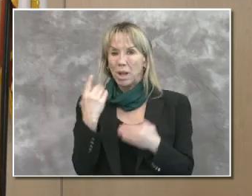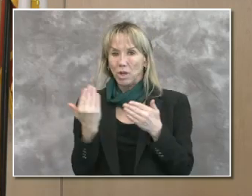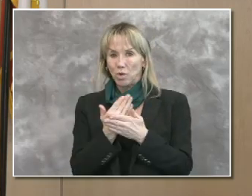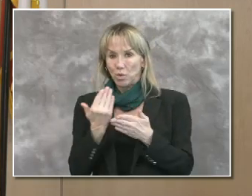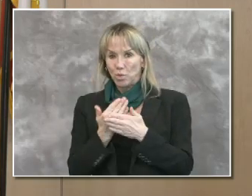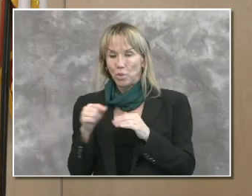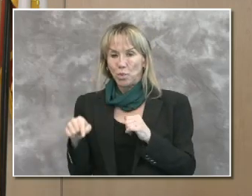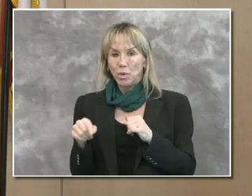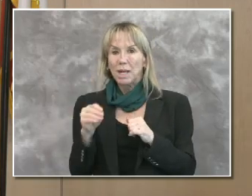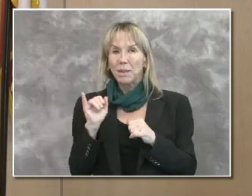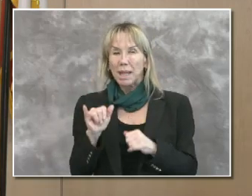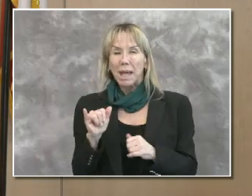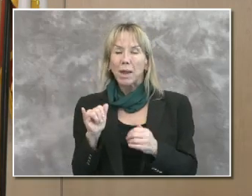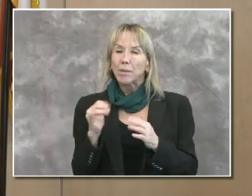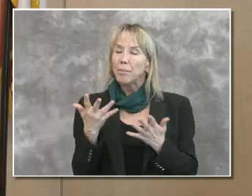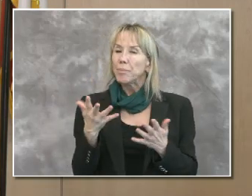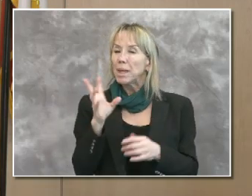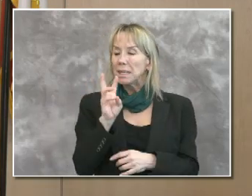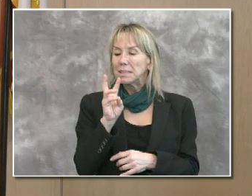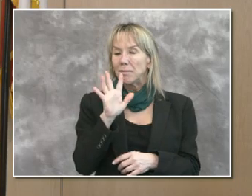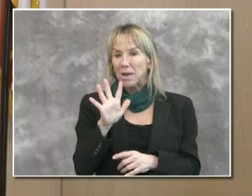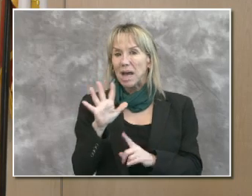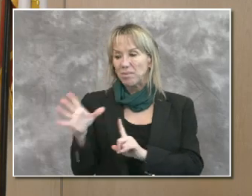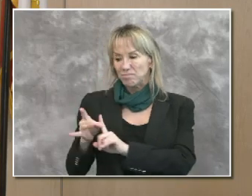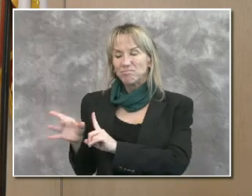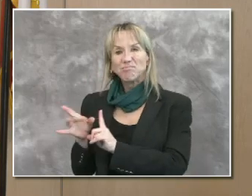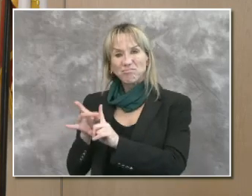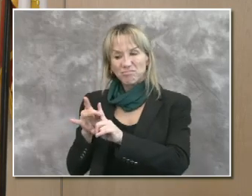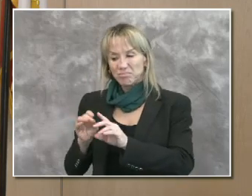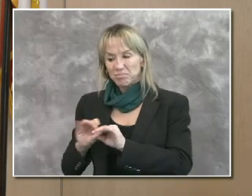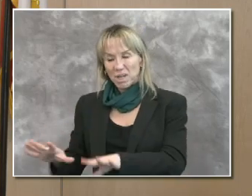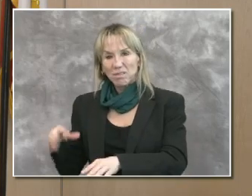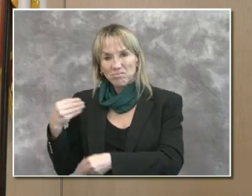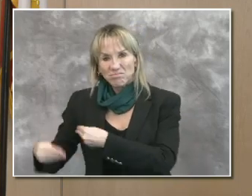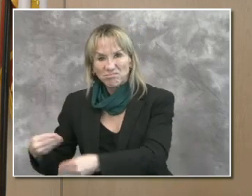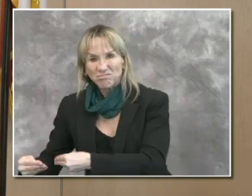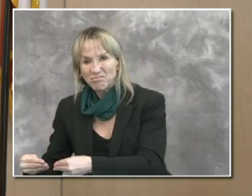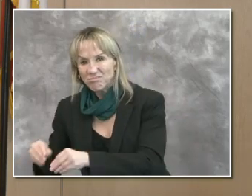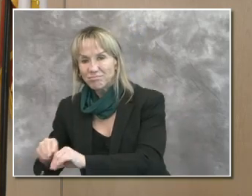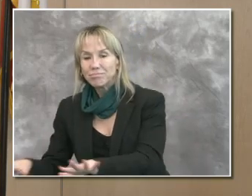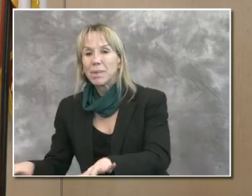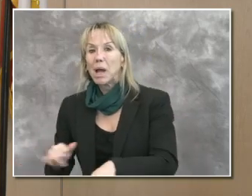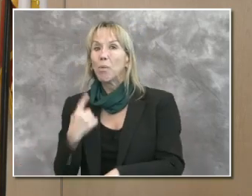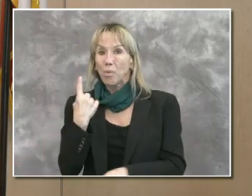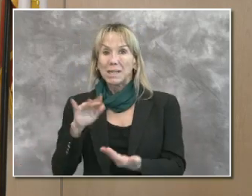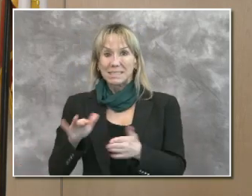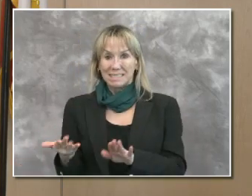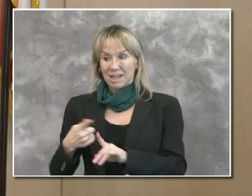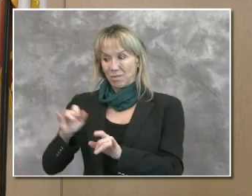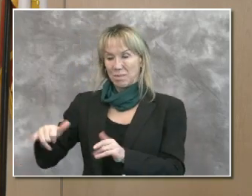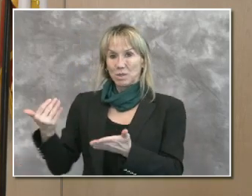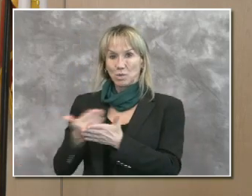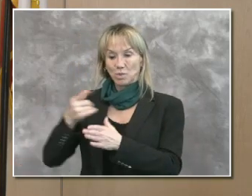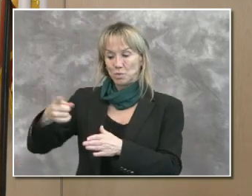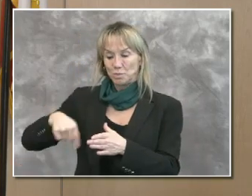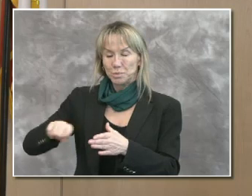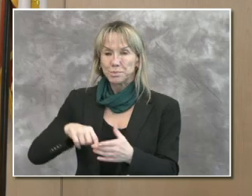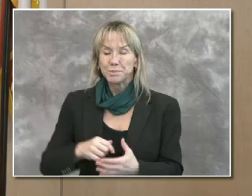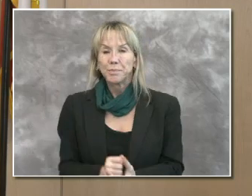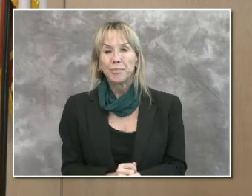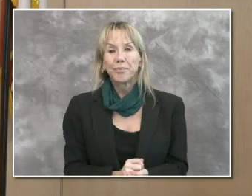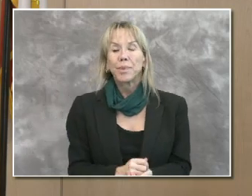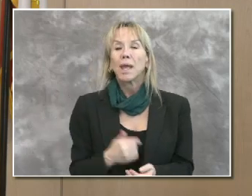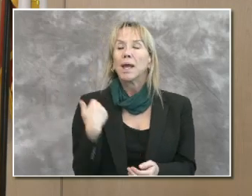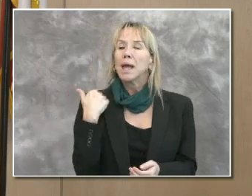and represents 65 cases and one death. Regarding testing, as of April